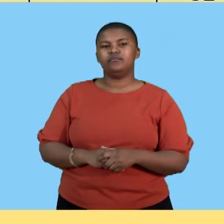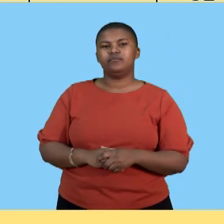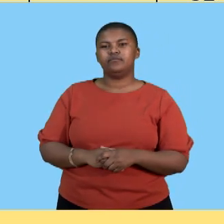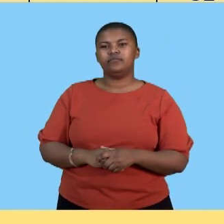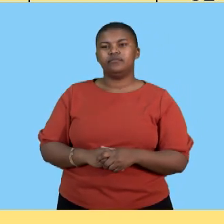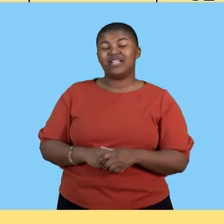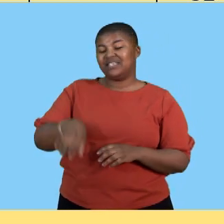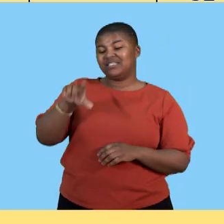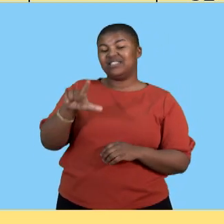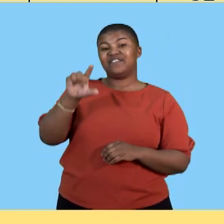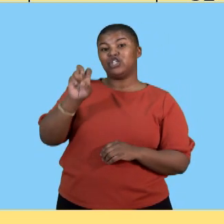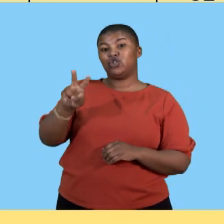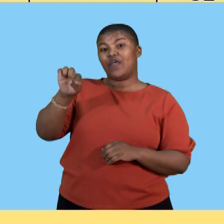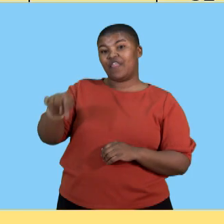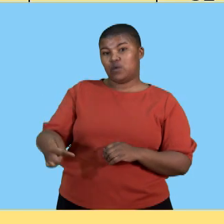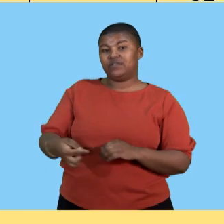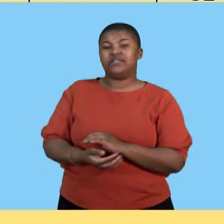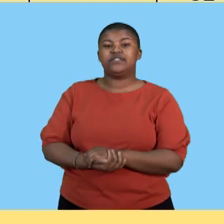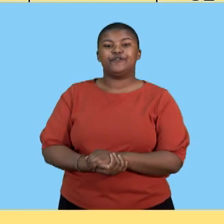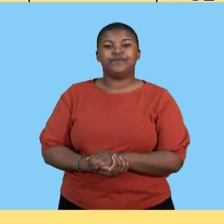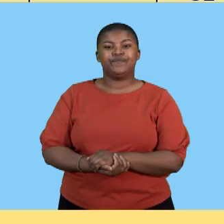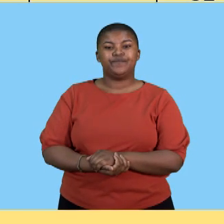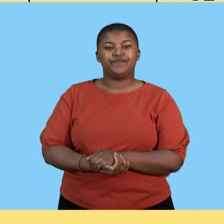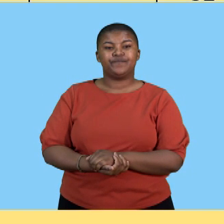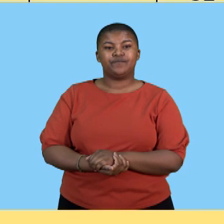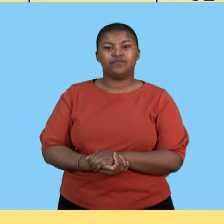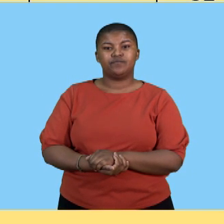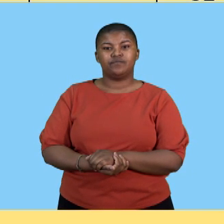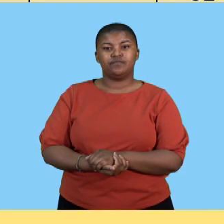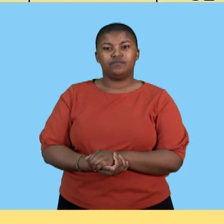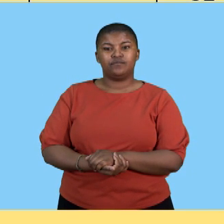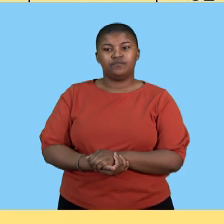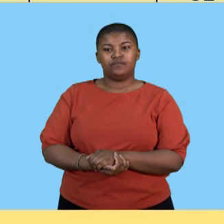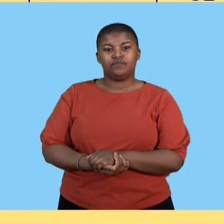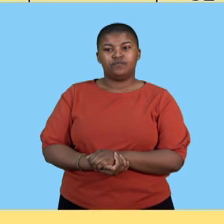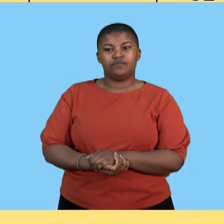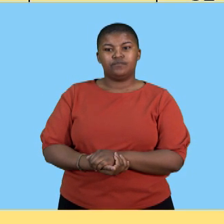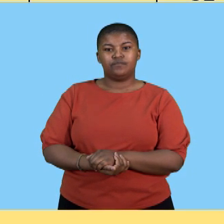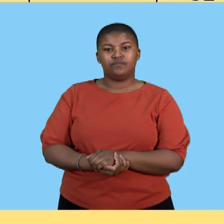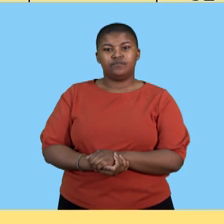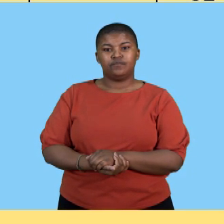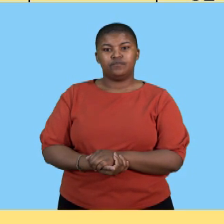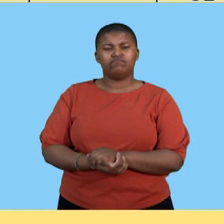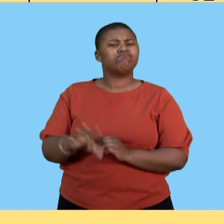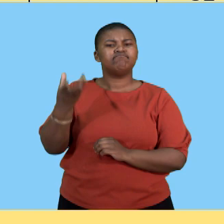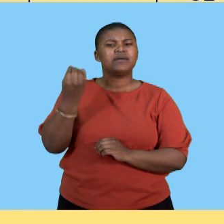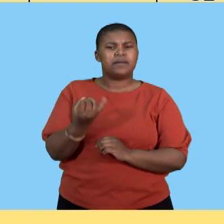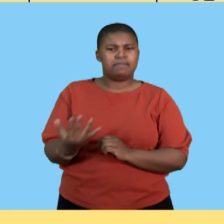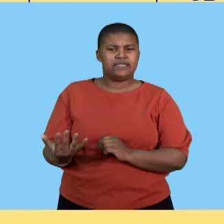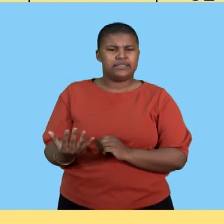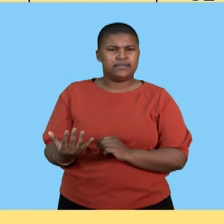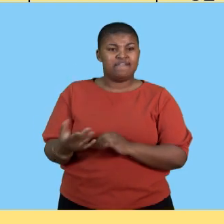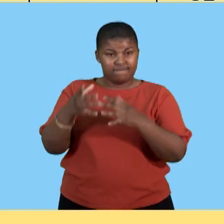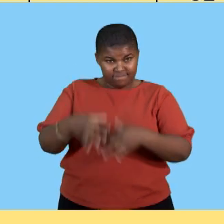your 72,000. So I come here and I say minus 72,000. That will give me carrying